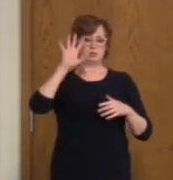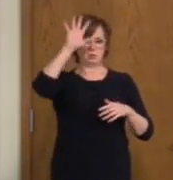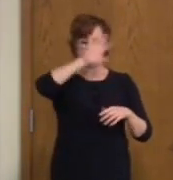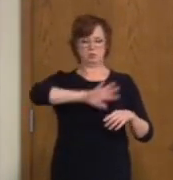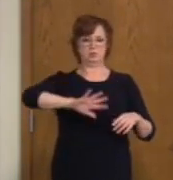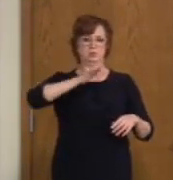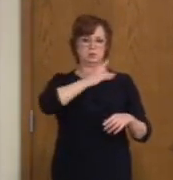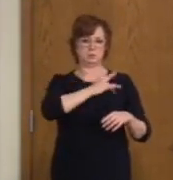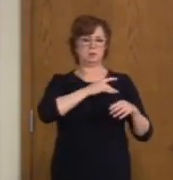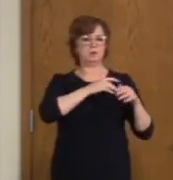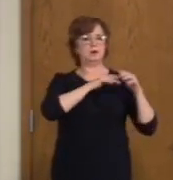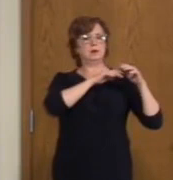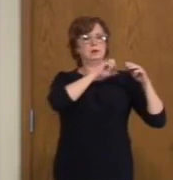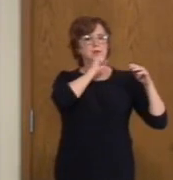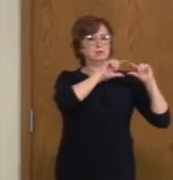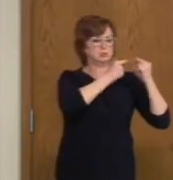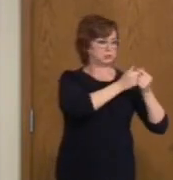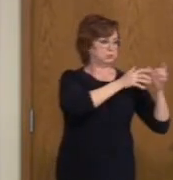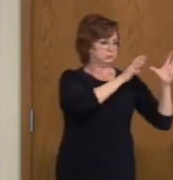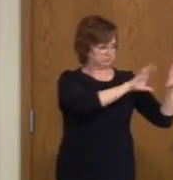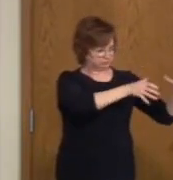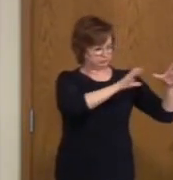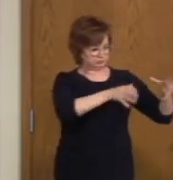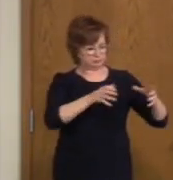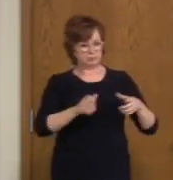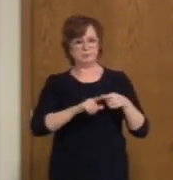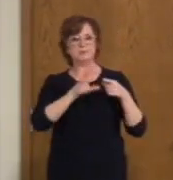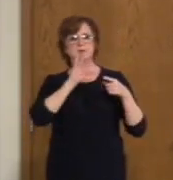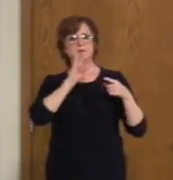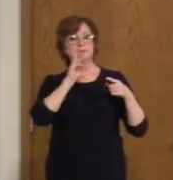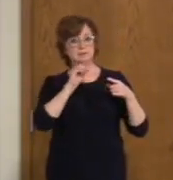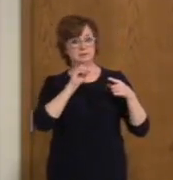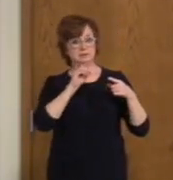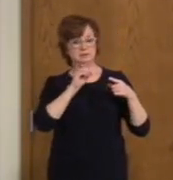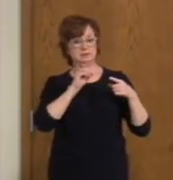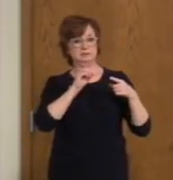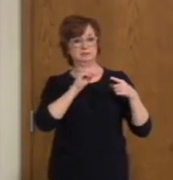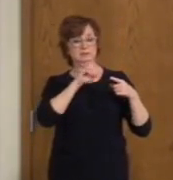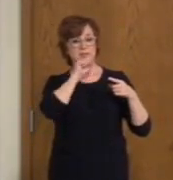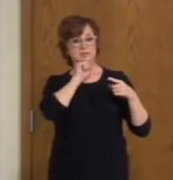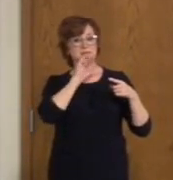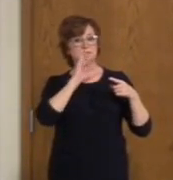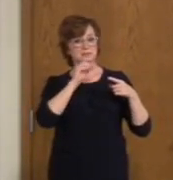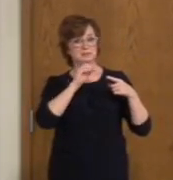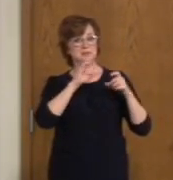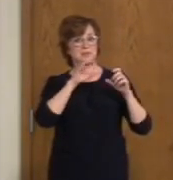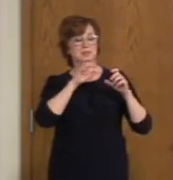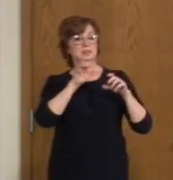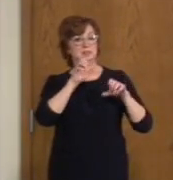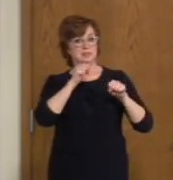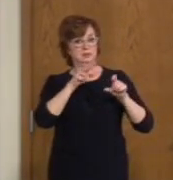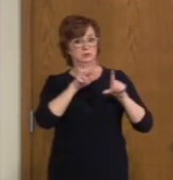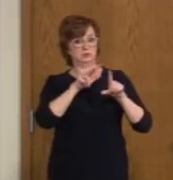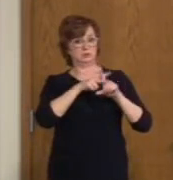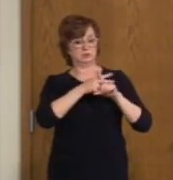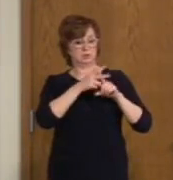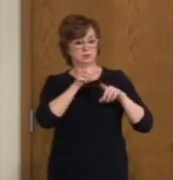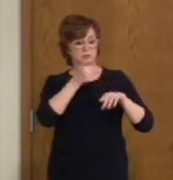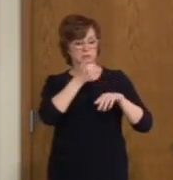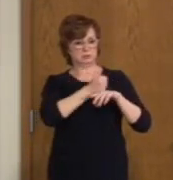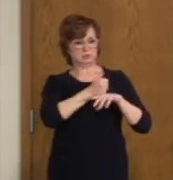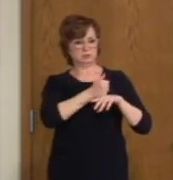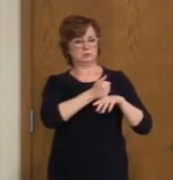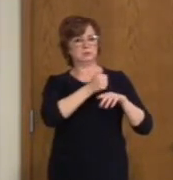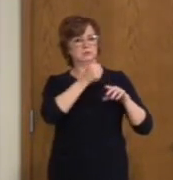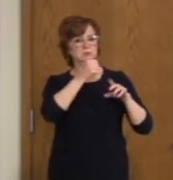age-based criteria, moving to 60 years old to make appointments tomorrow. I believe when the drive-through closed a week